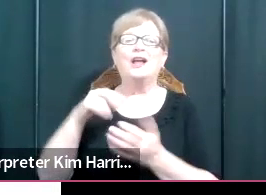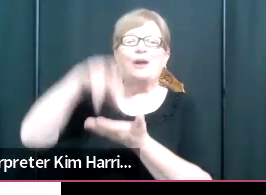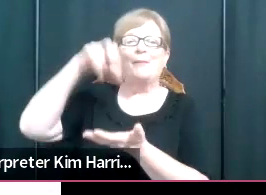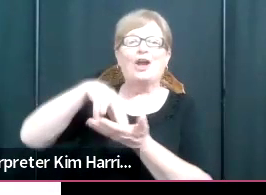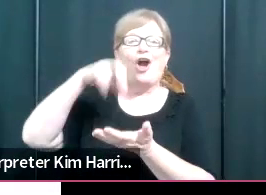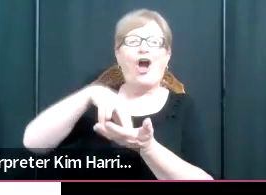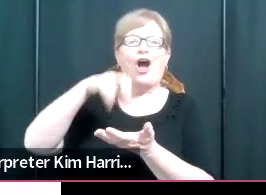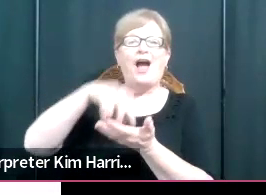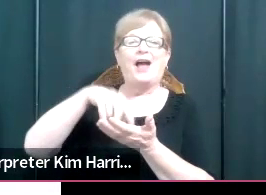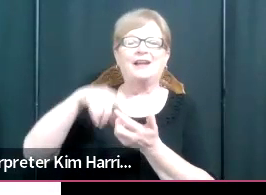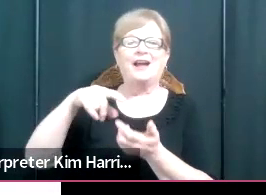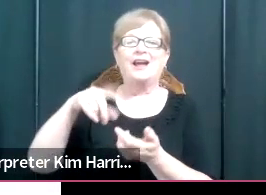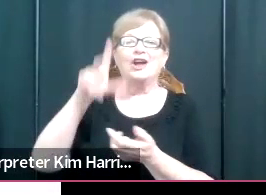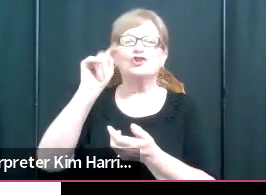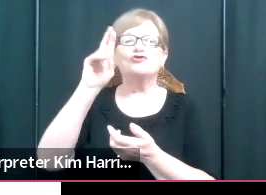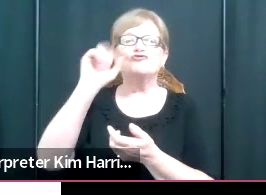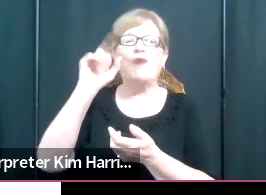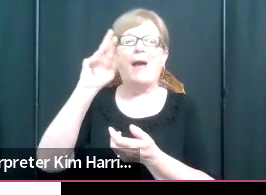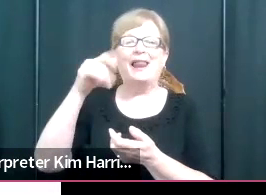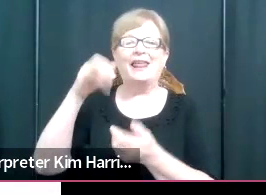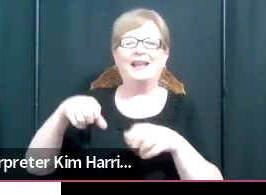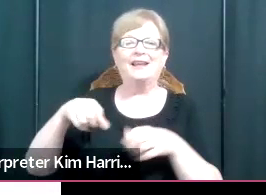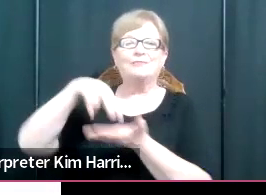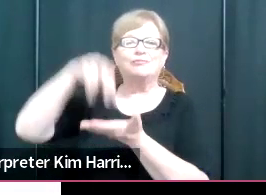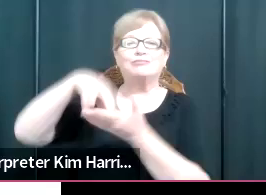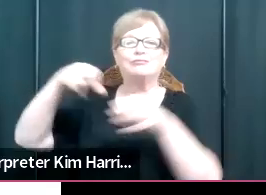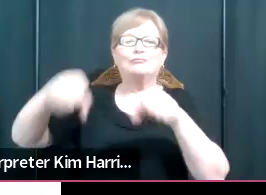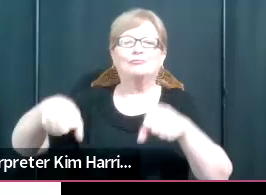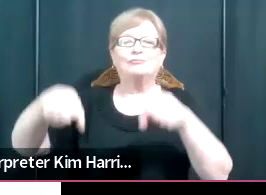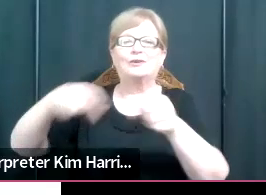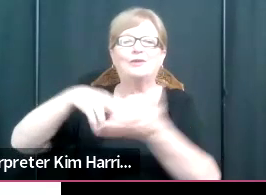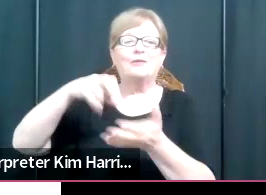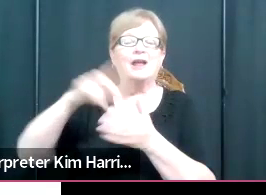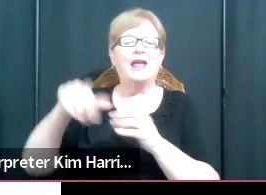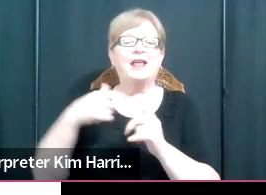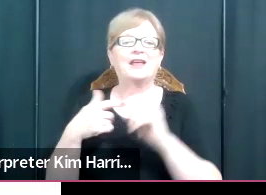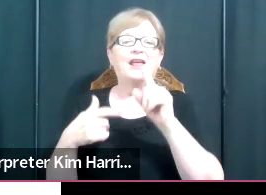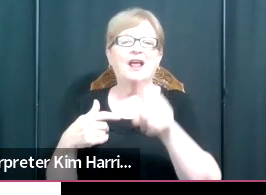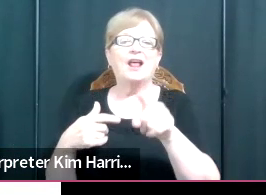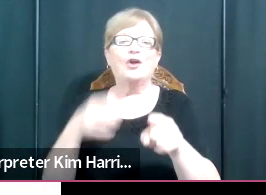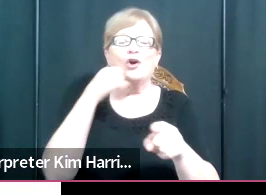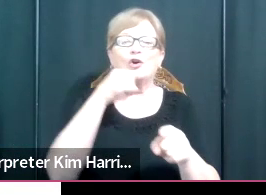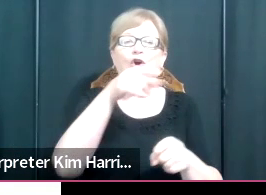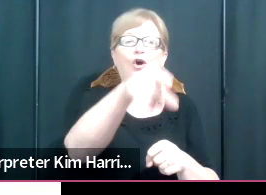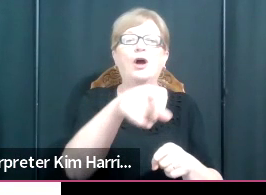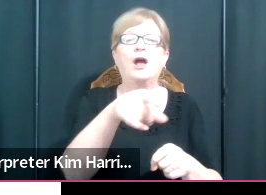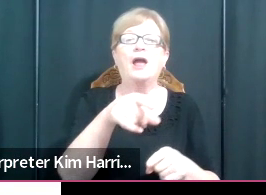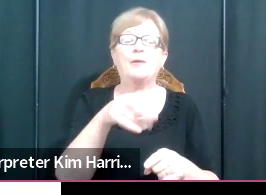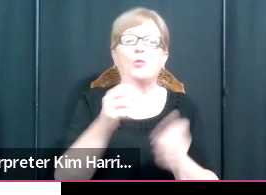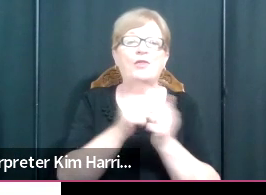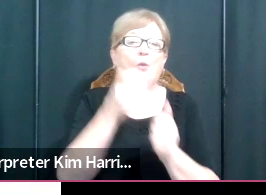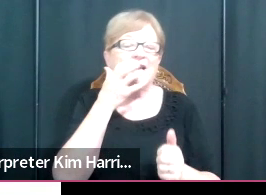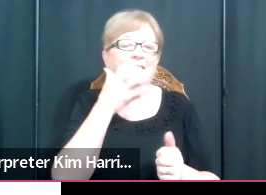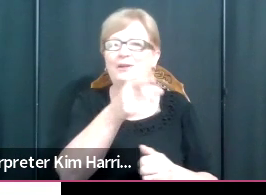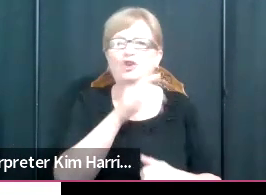the walkie-talkie could be good for someone who's looking to maybe avoid the feel of chalk, if they don't like the feel of chalk.